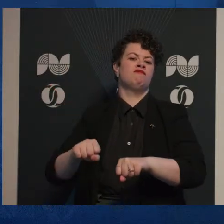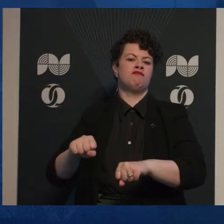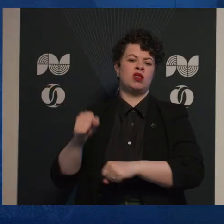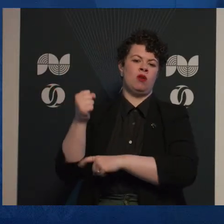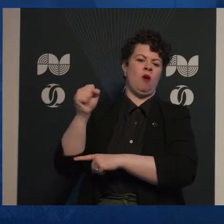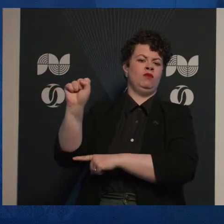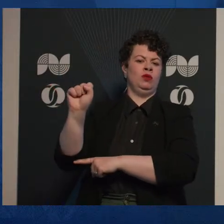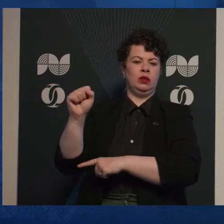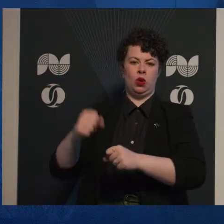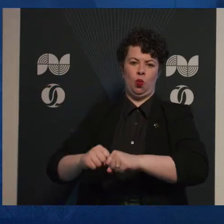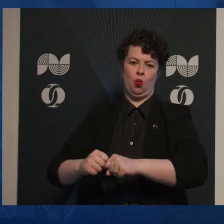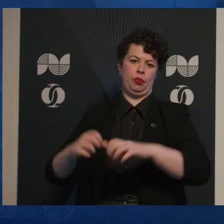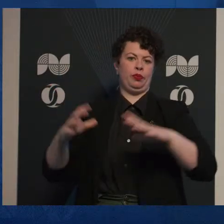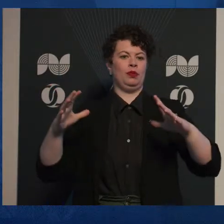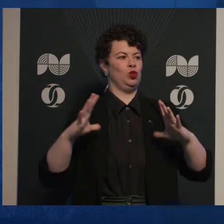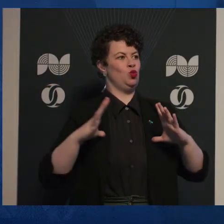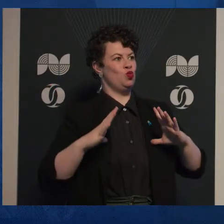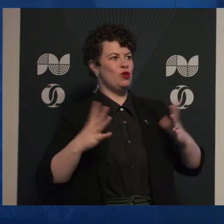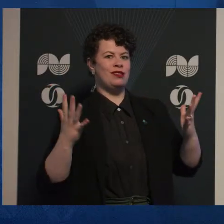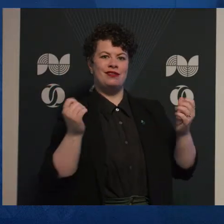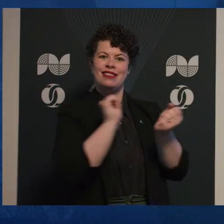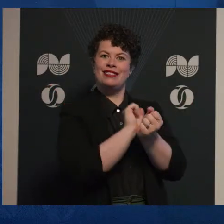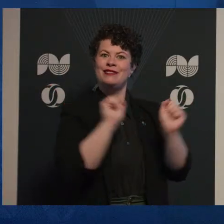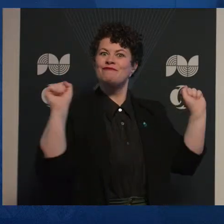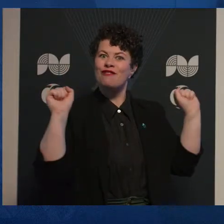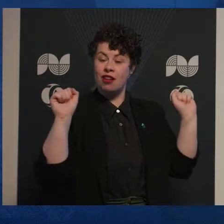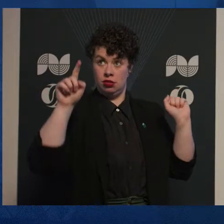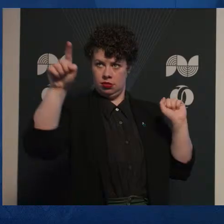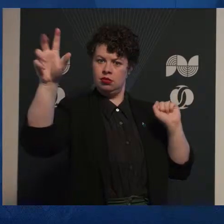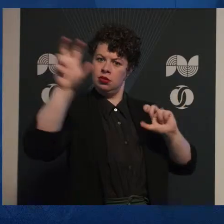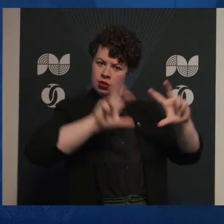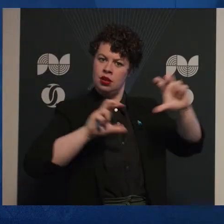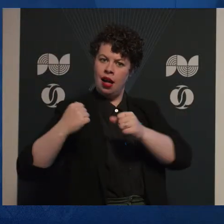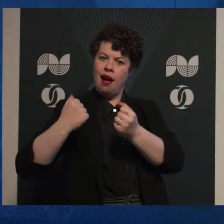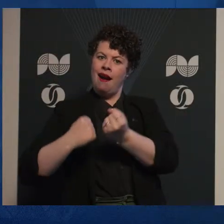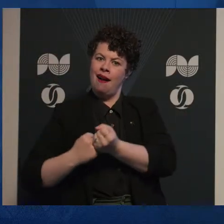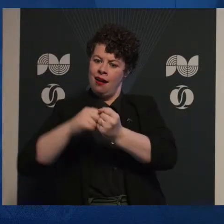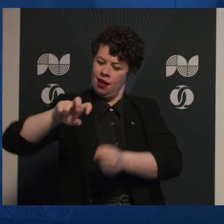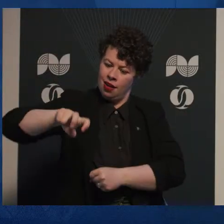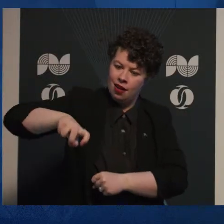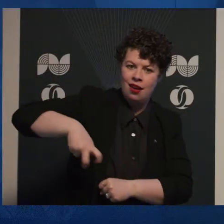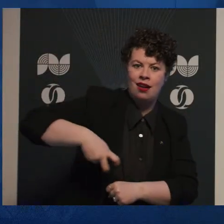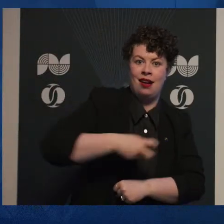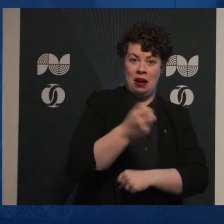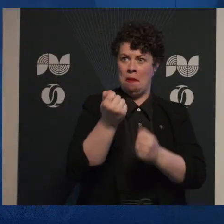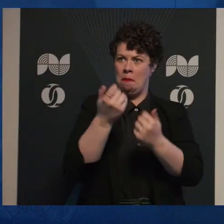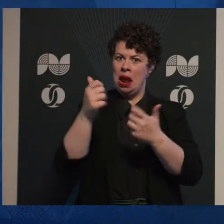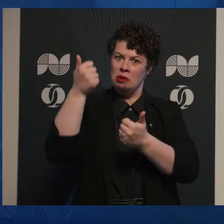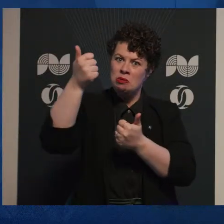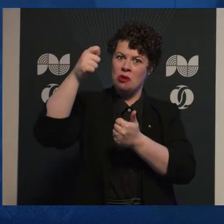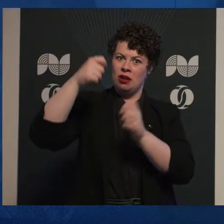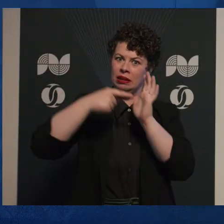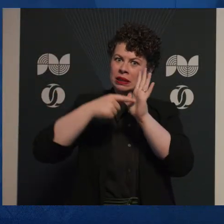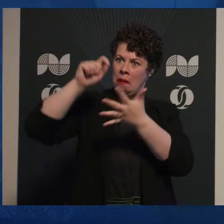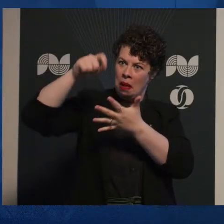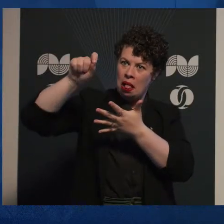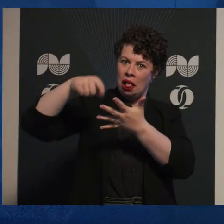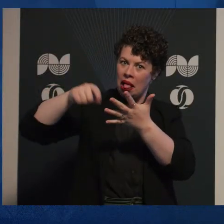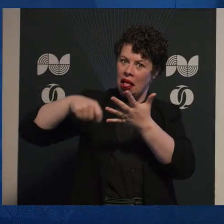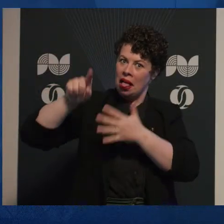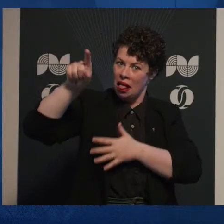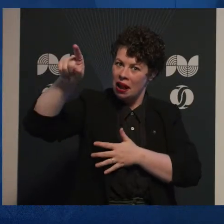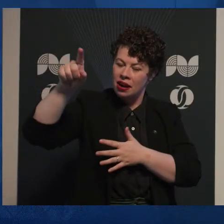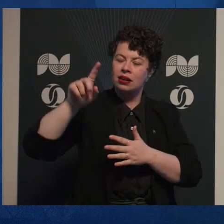liberal world order. It's done a very good job of that. We have many successes racked up, but it does mean even